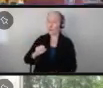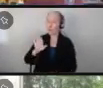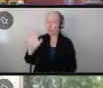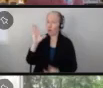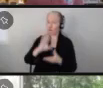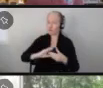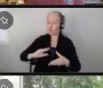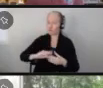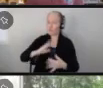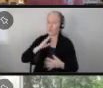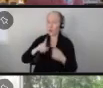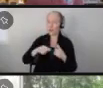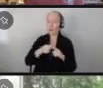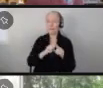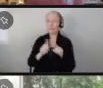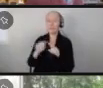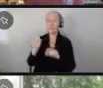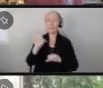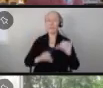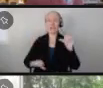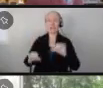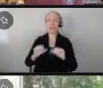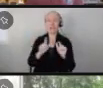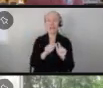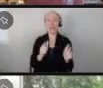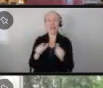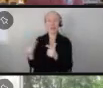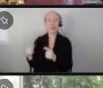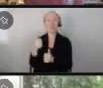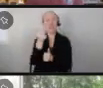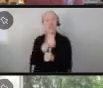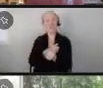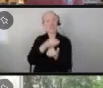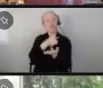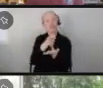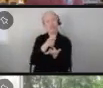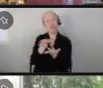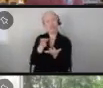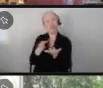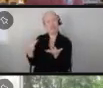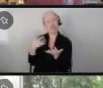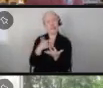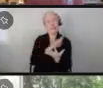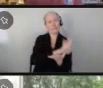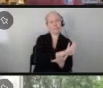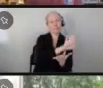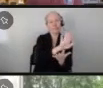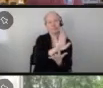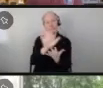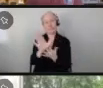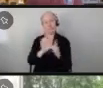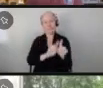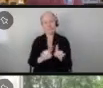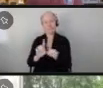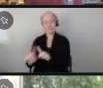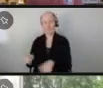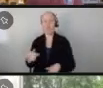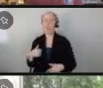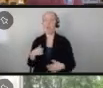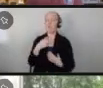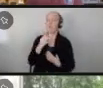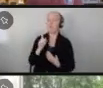different scientific languages that each discipline uses. Do you think that what